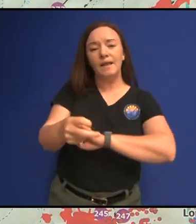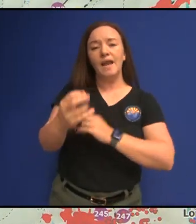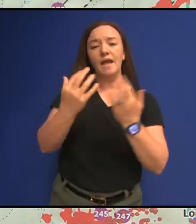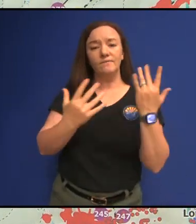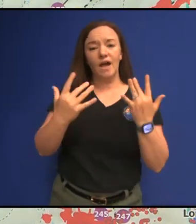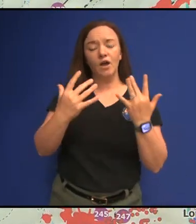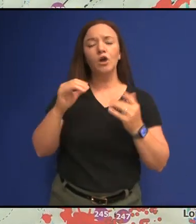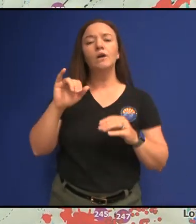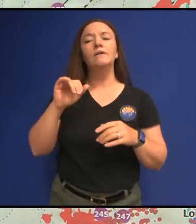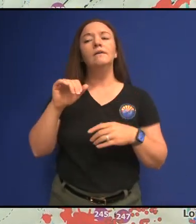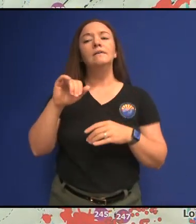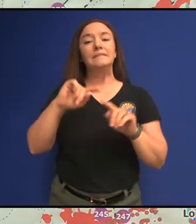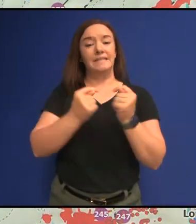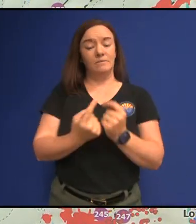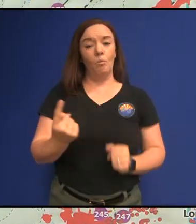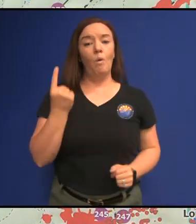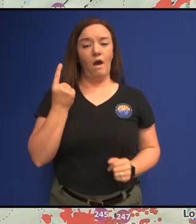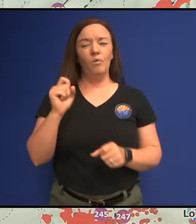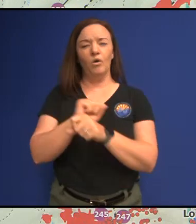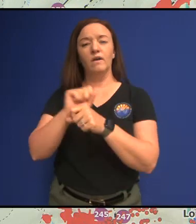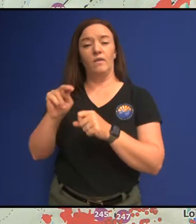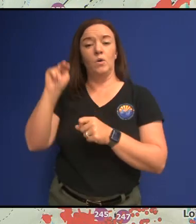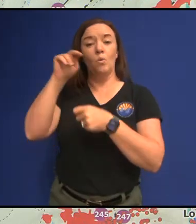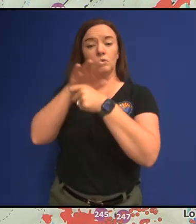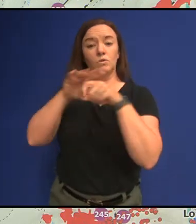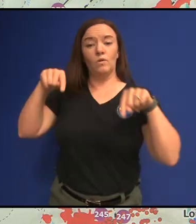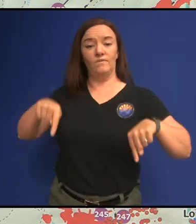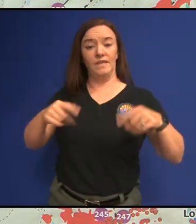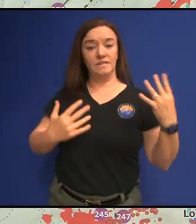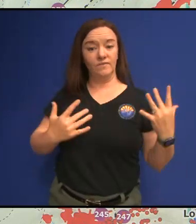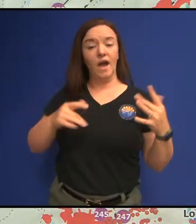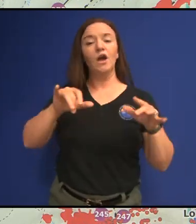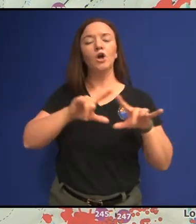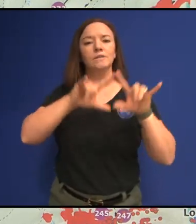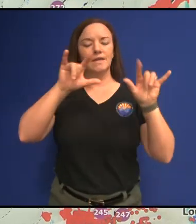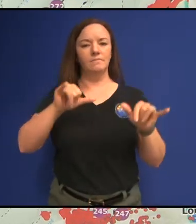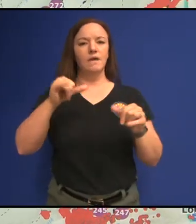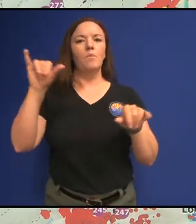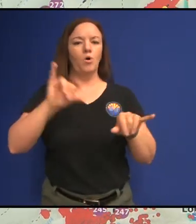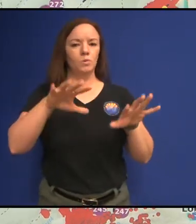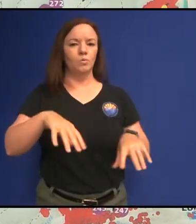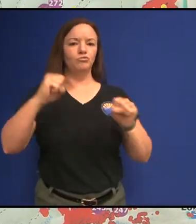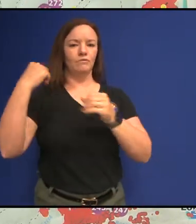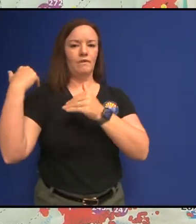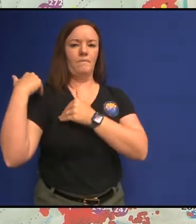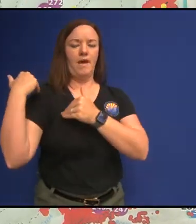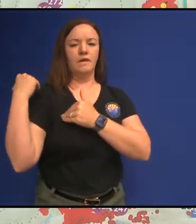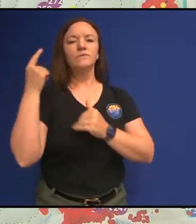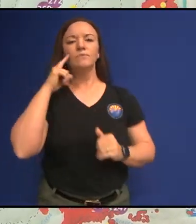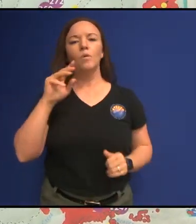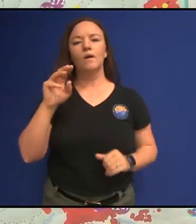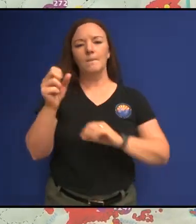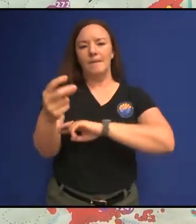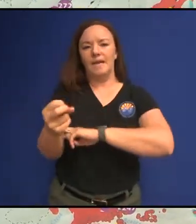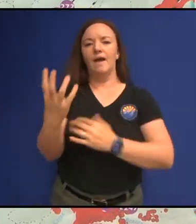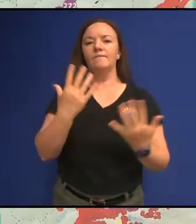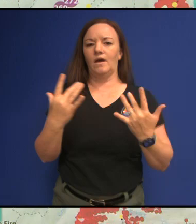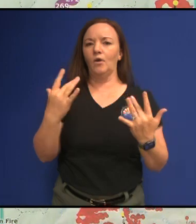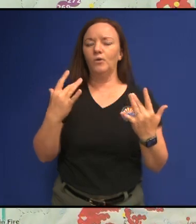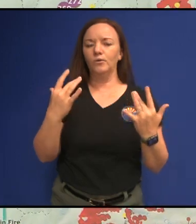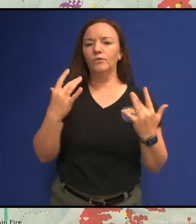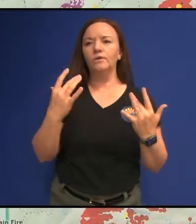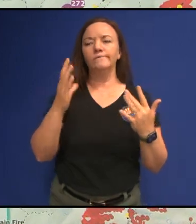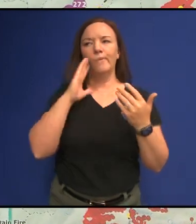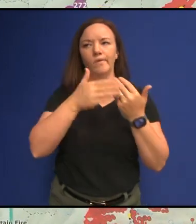on the north zone of this incident, also has taken command of that fire as it goes through